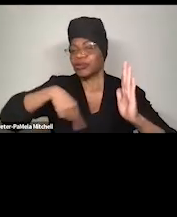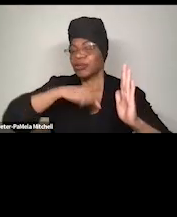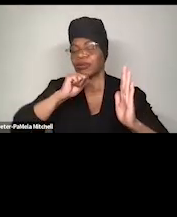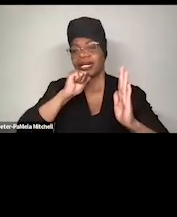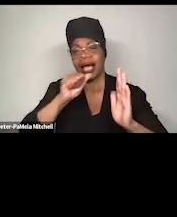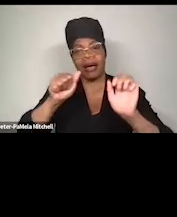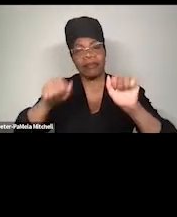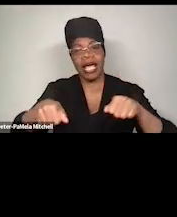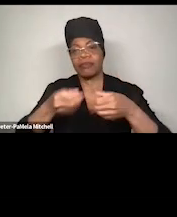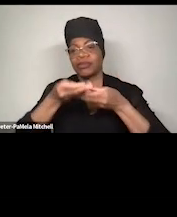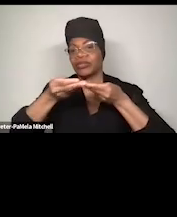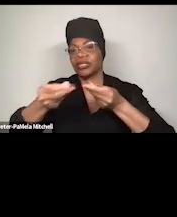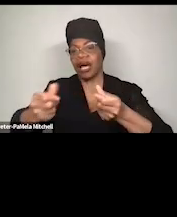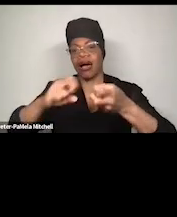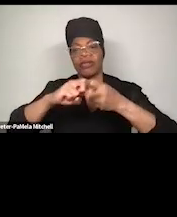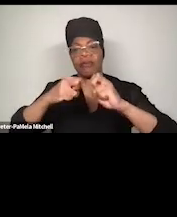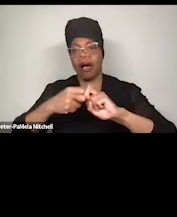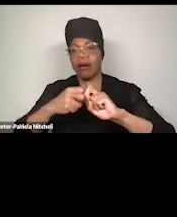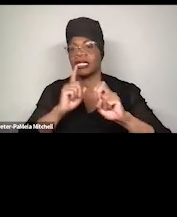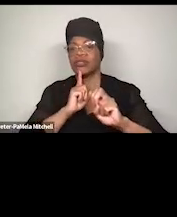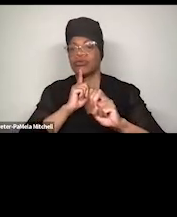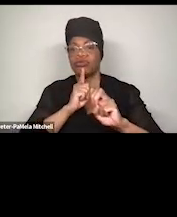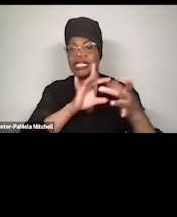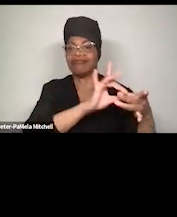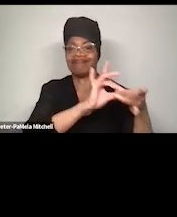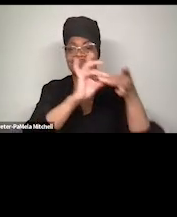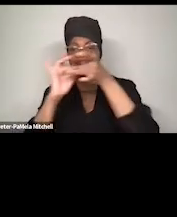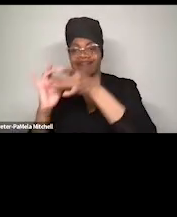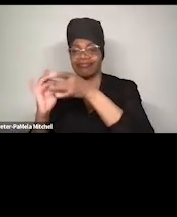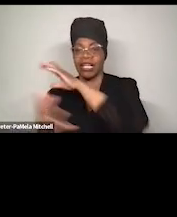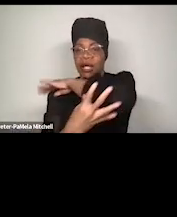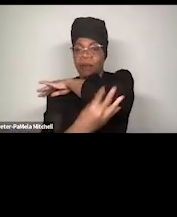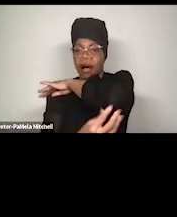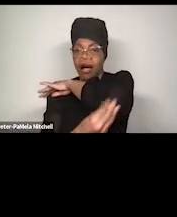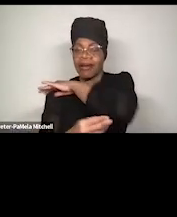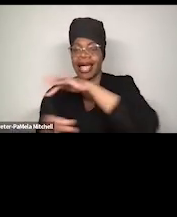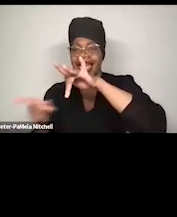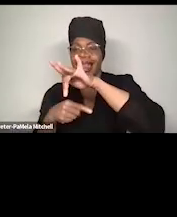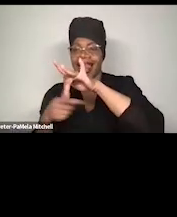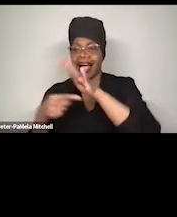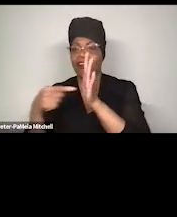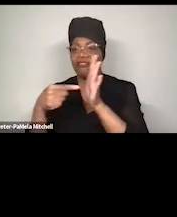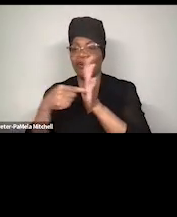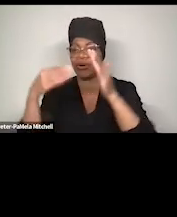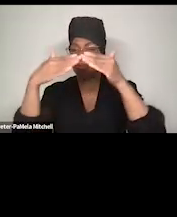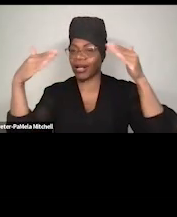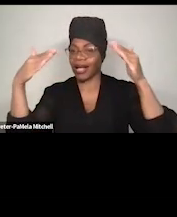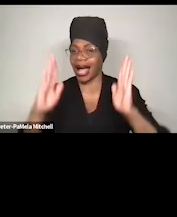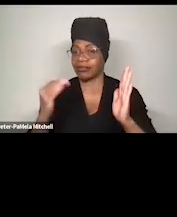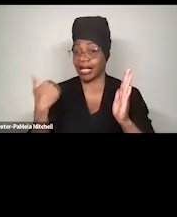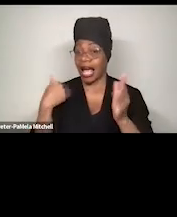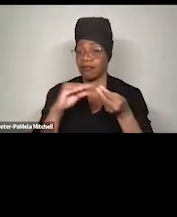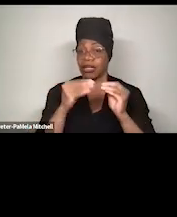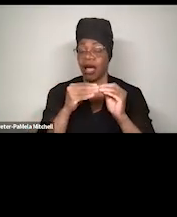this problem, okay? It's inextricably linked to poverty and lack of affordable housing. So just to put a number on this, the